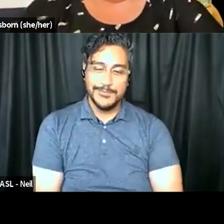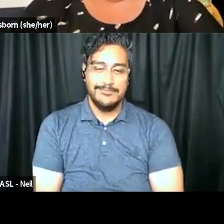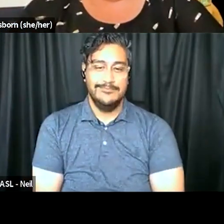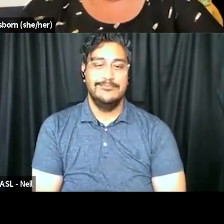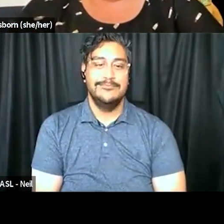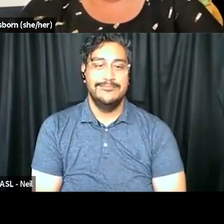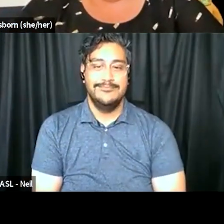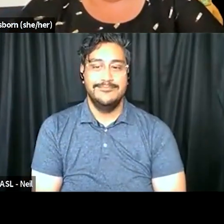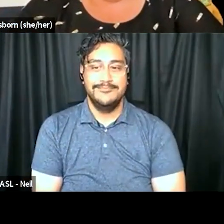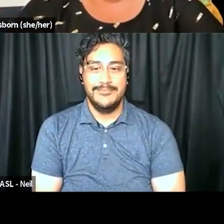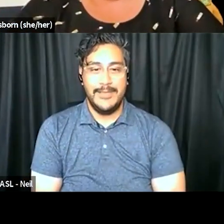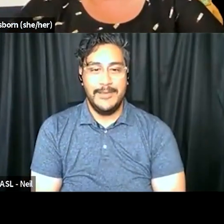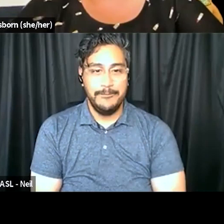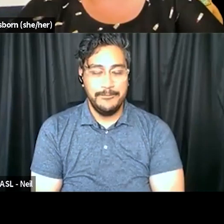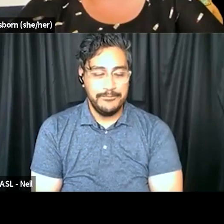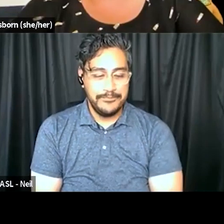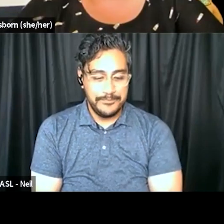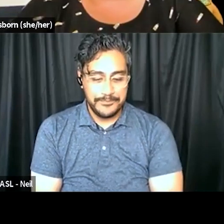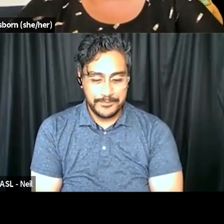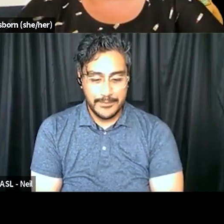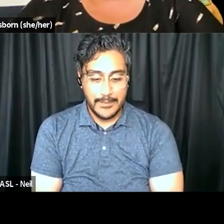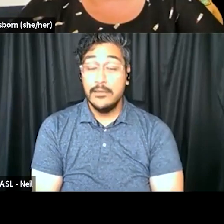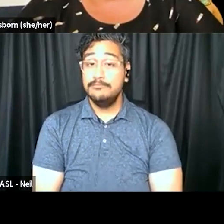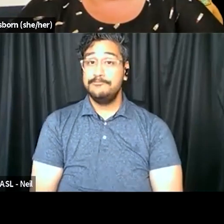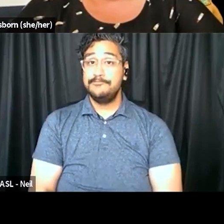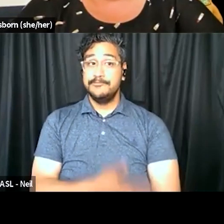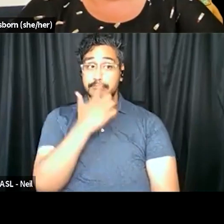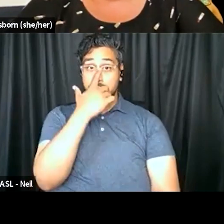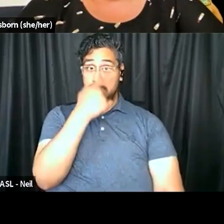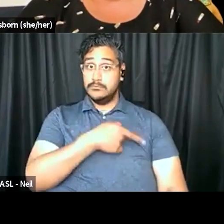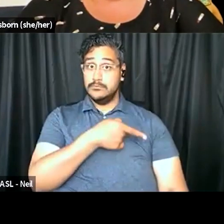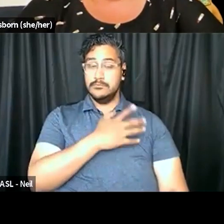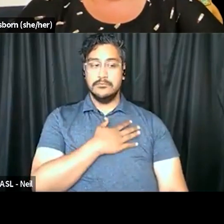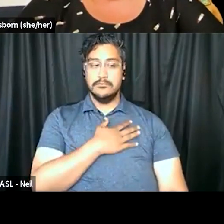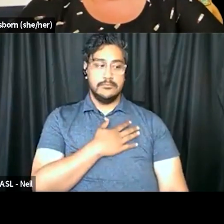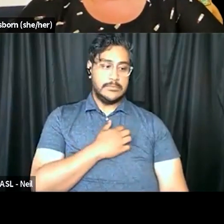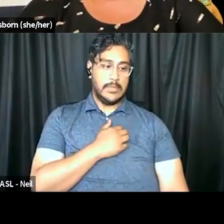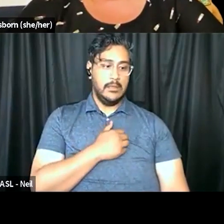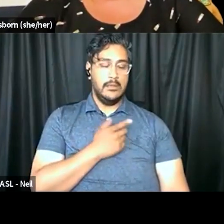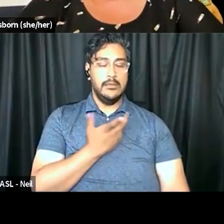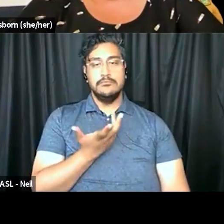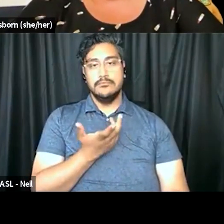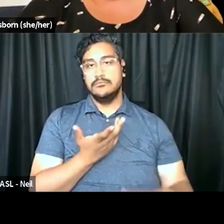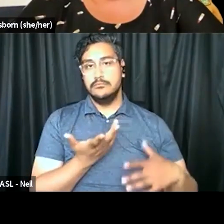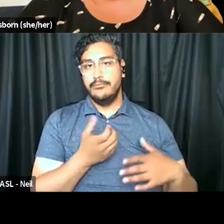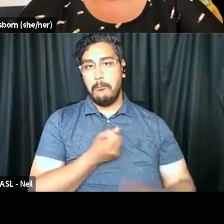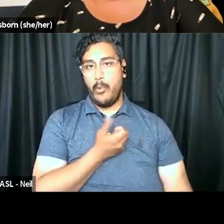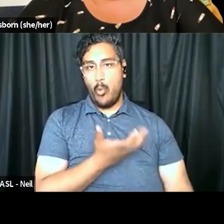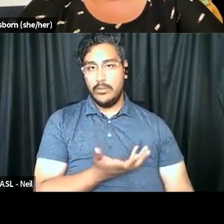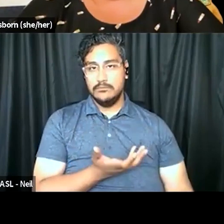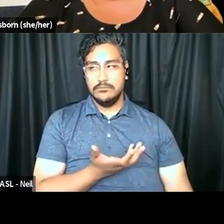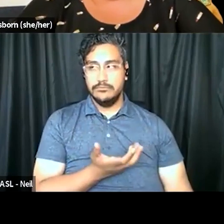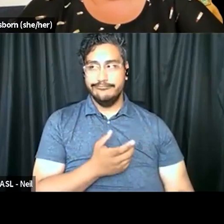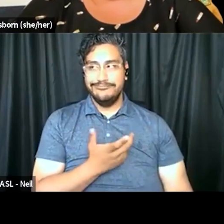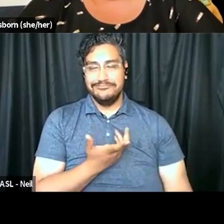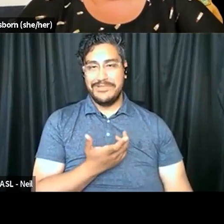Thank you very much. And this one is called this is basically the poem that started my